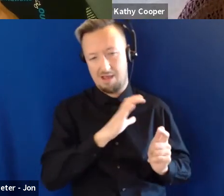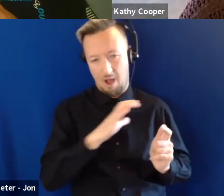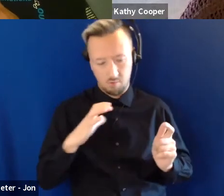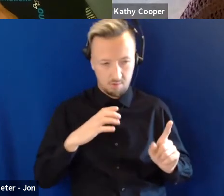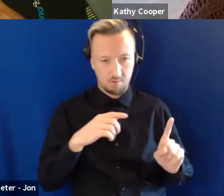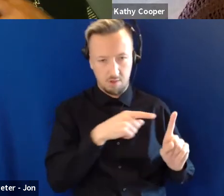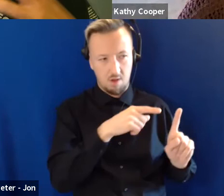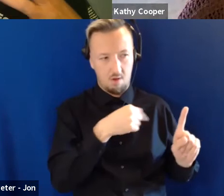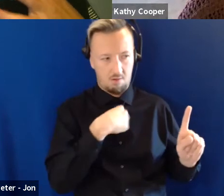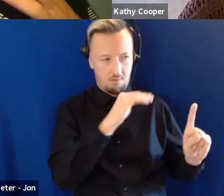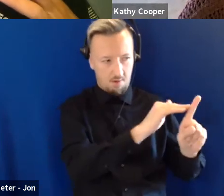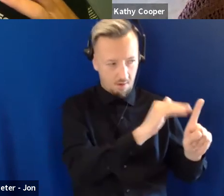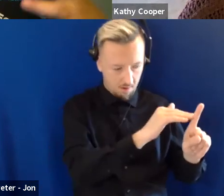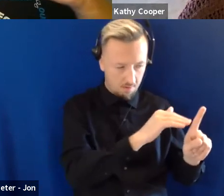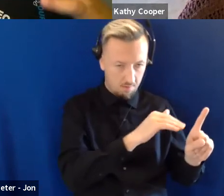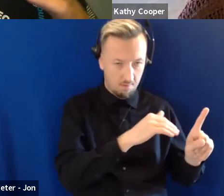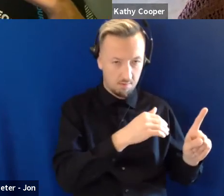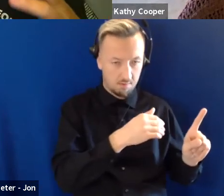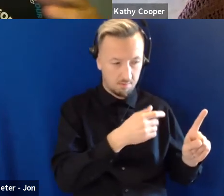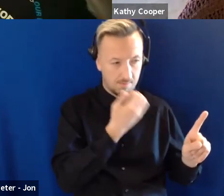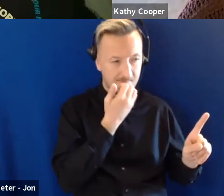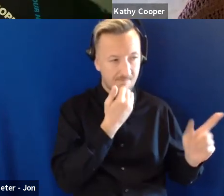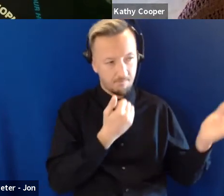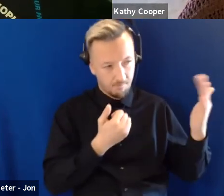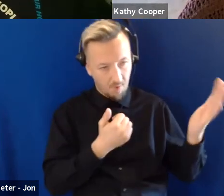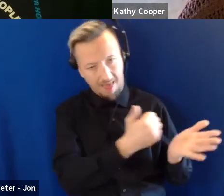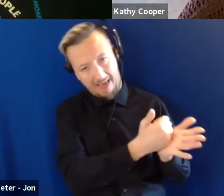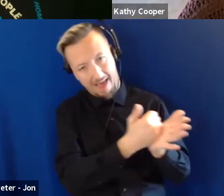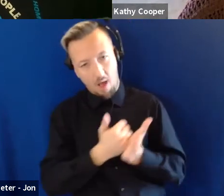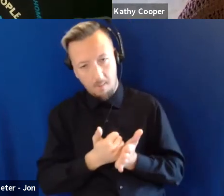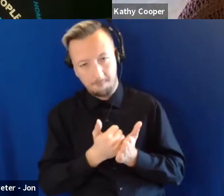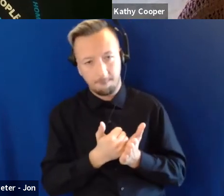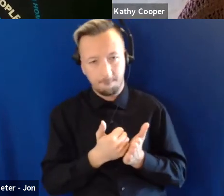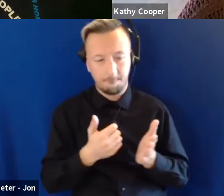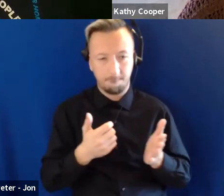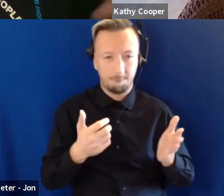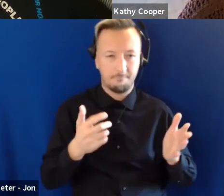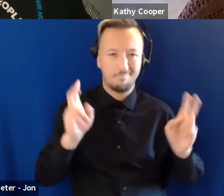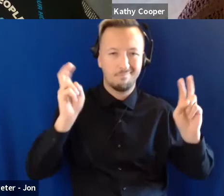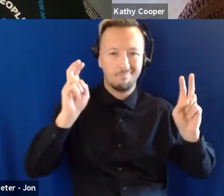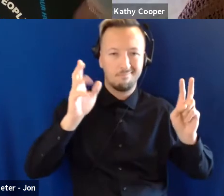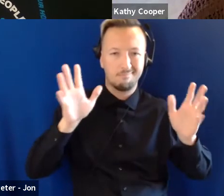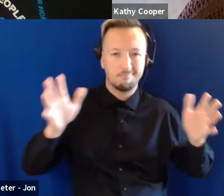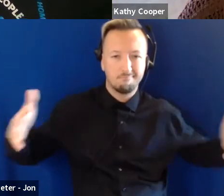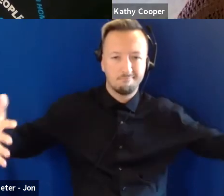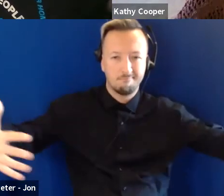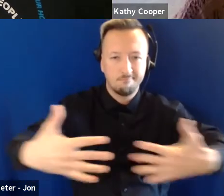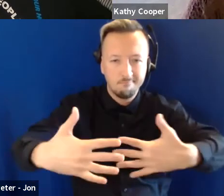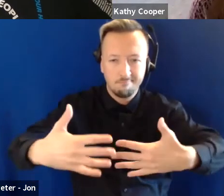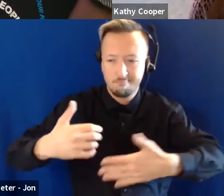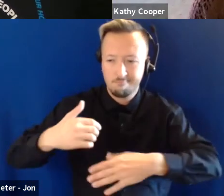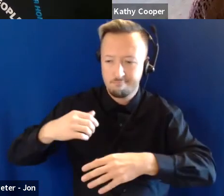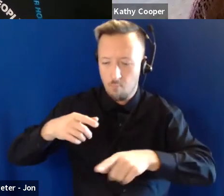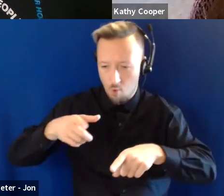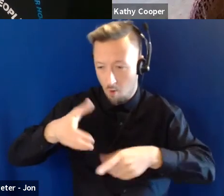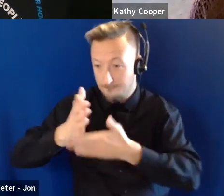advocacy priority, but as somebody who can come in and sort of have their arms around, folks, depending on if you're